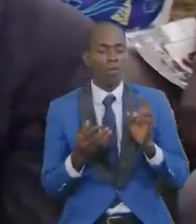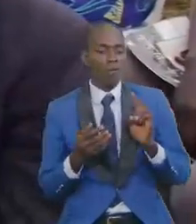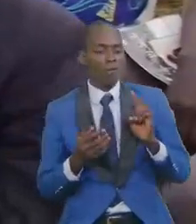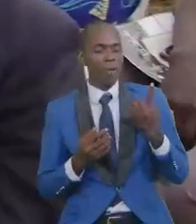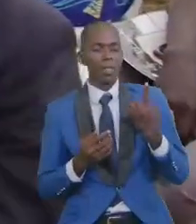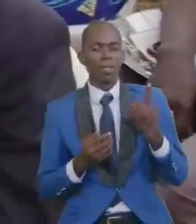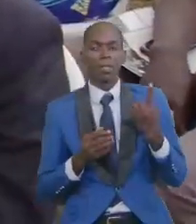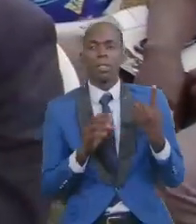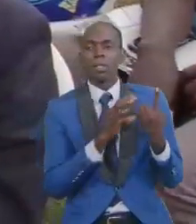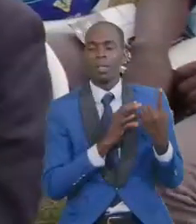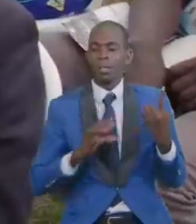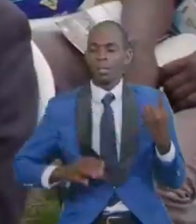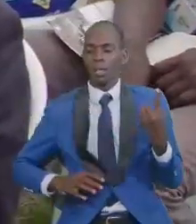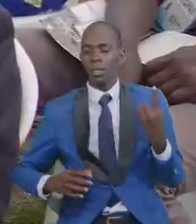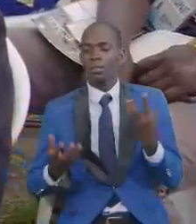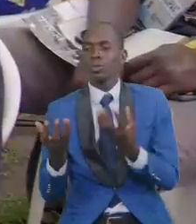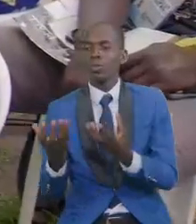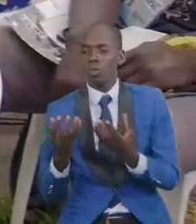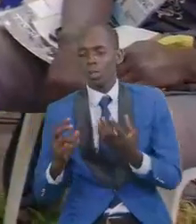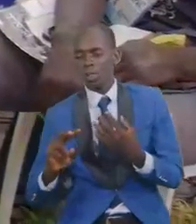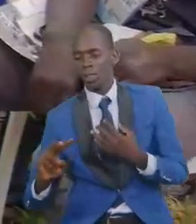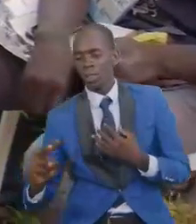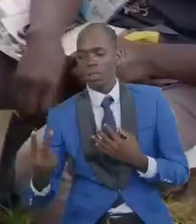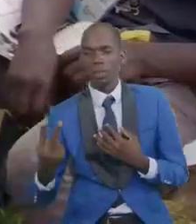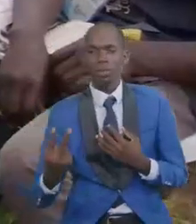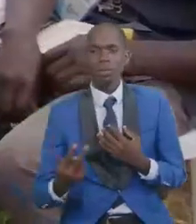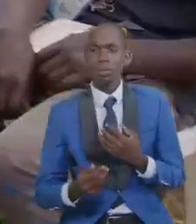we have the desires of Christ.